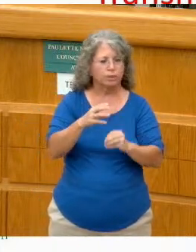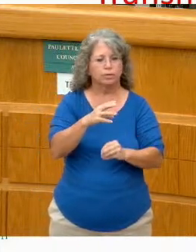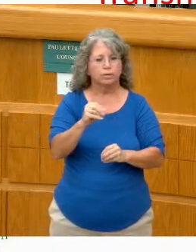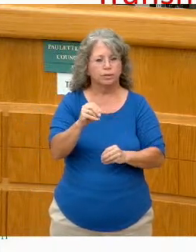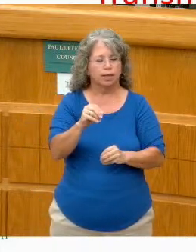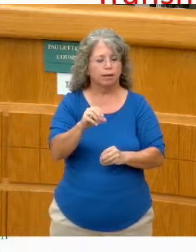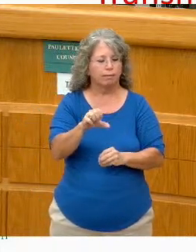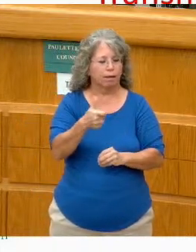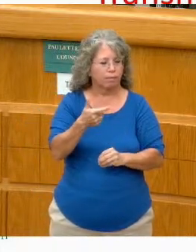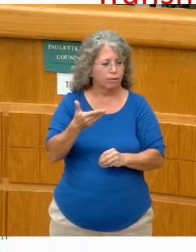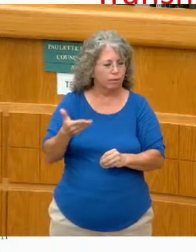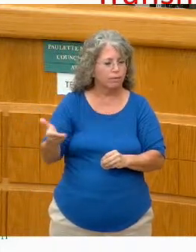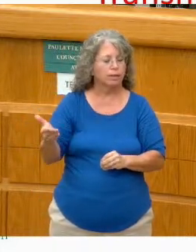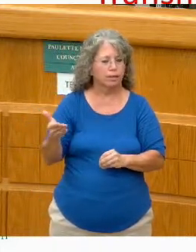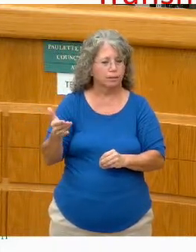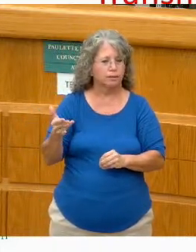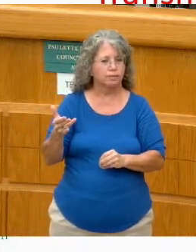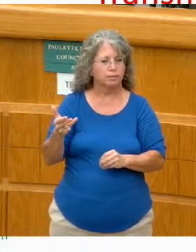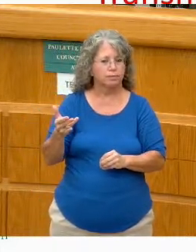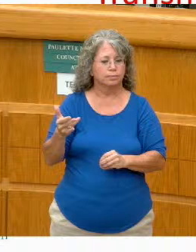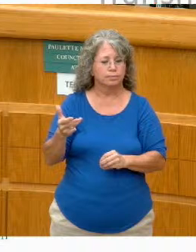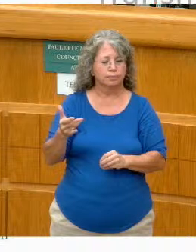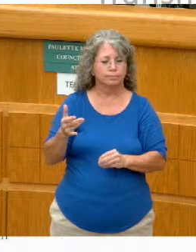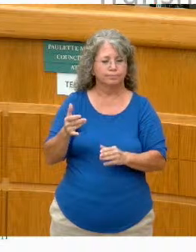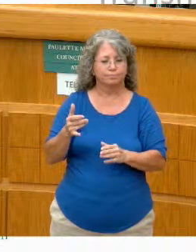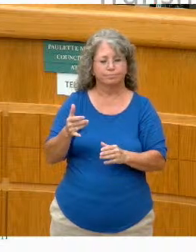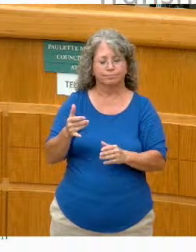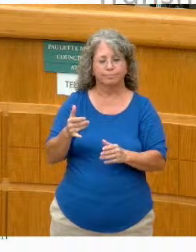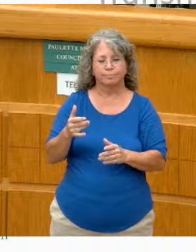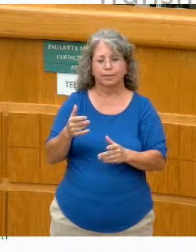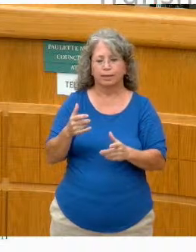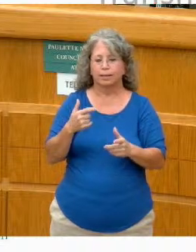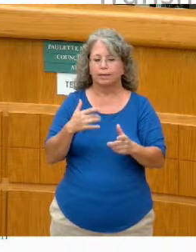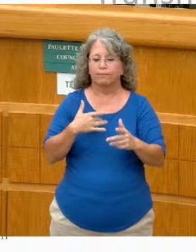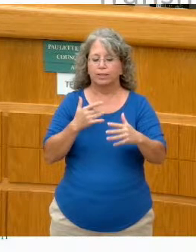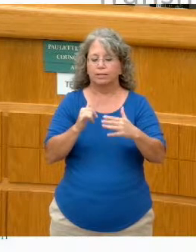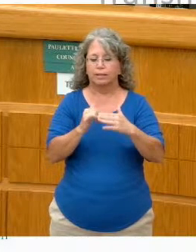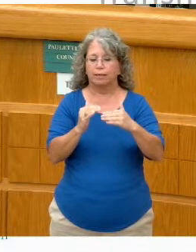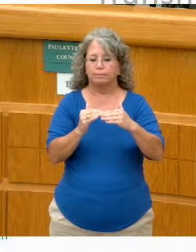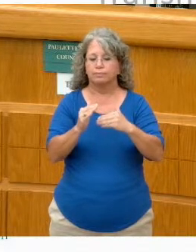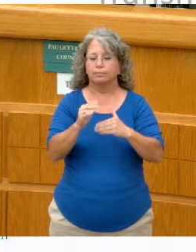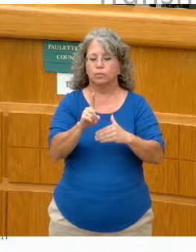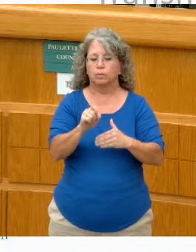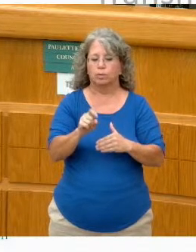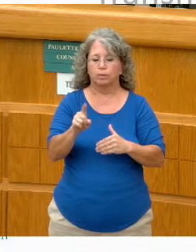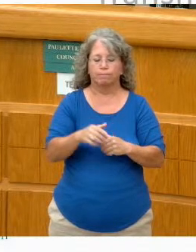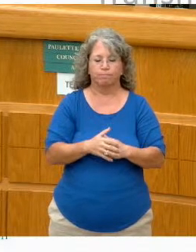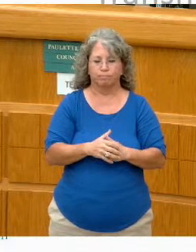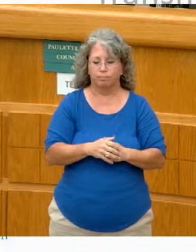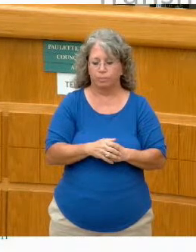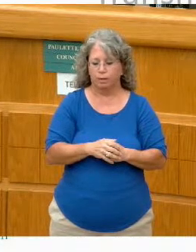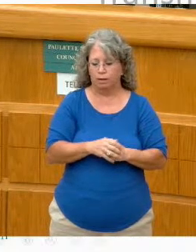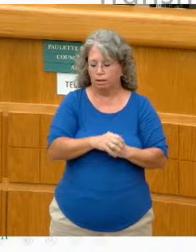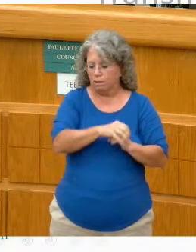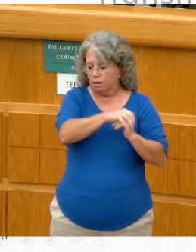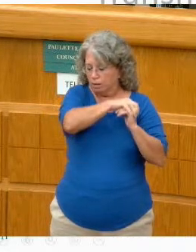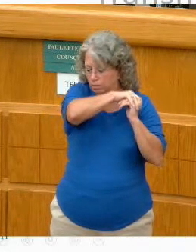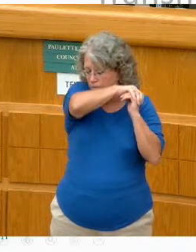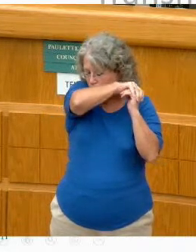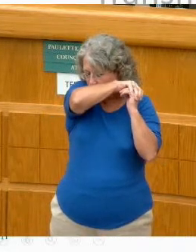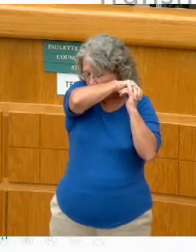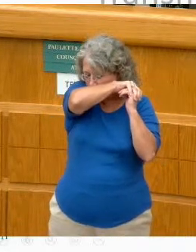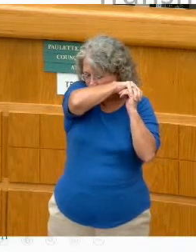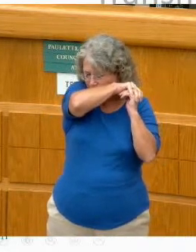to places like restaurants and malls. So that some cell phone data is predicting an increase in